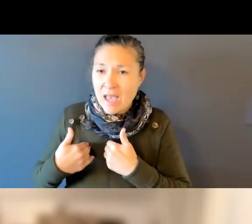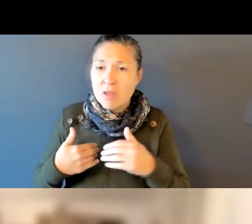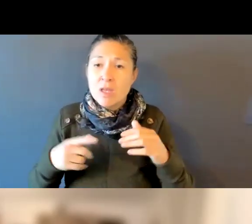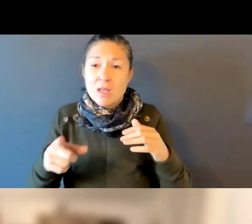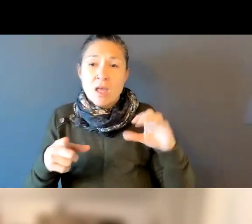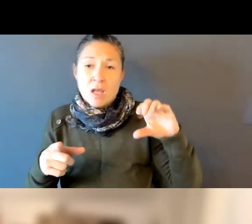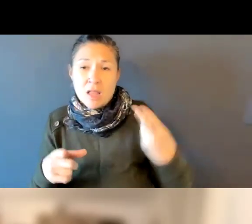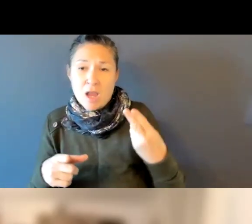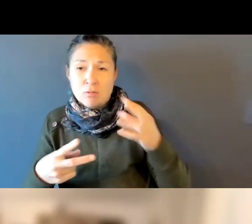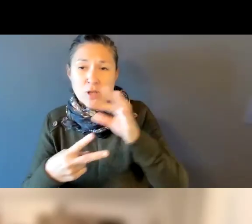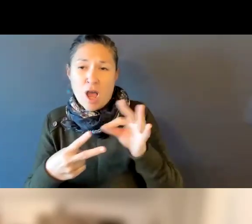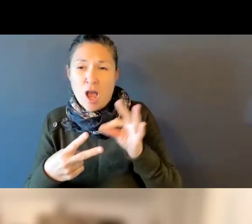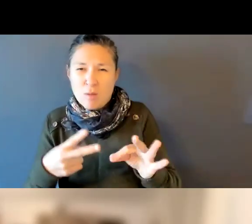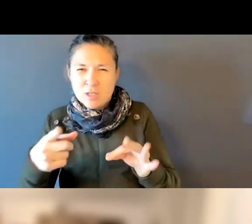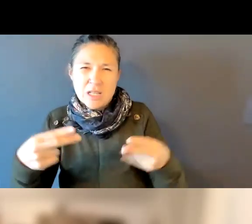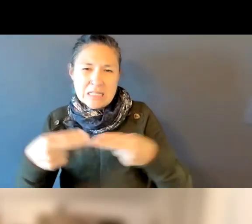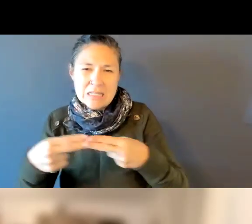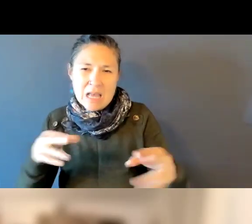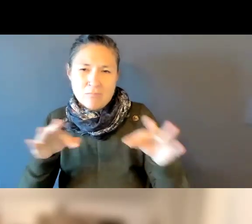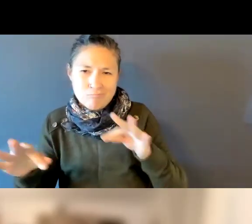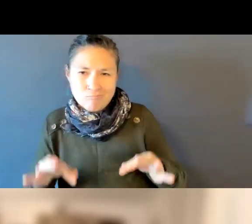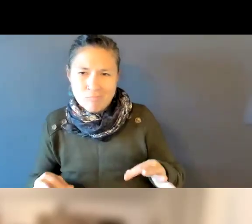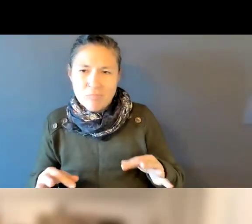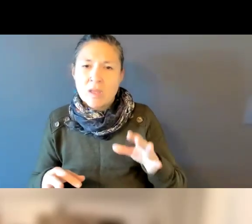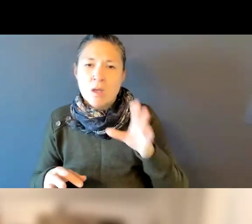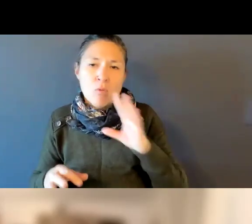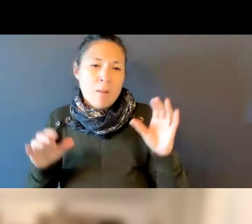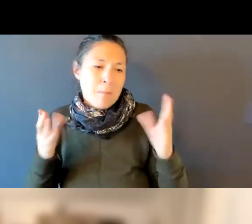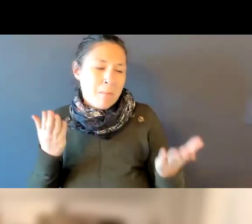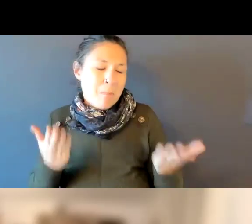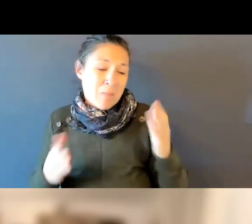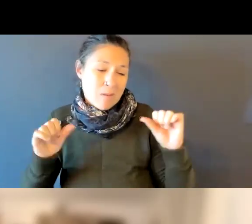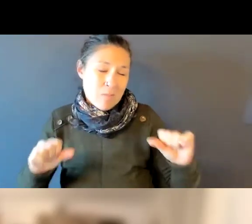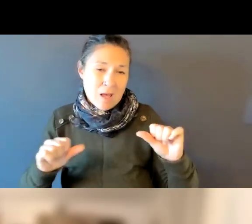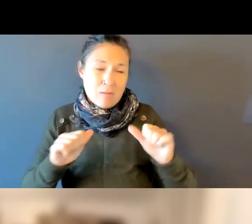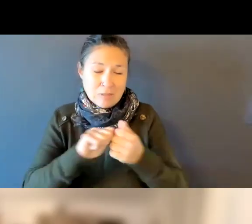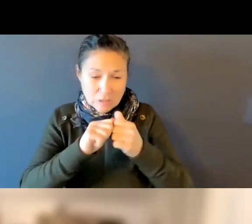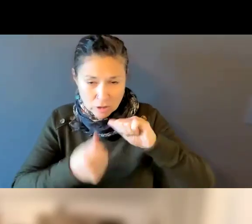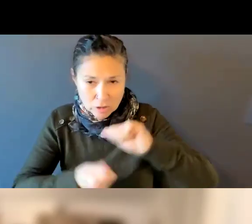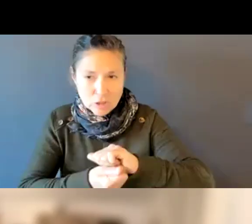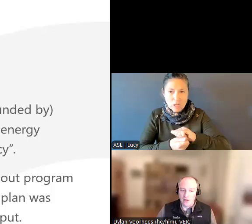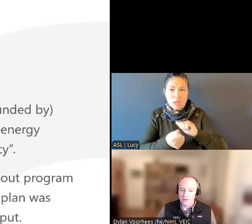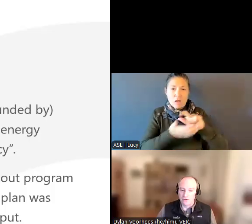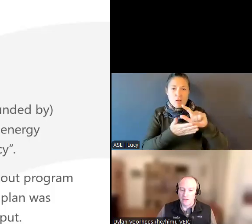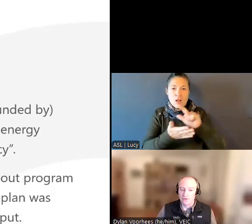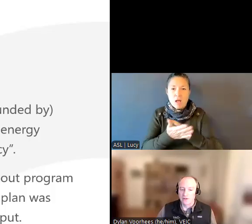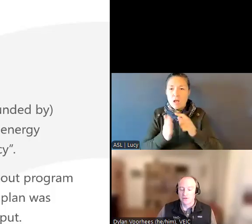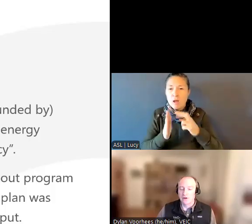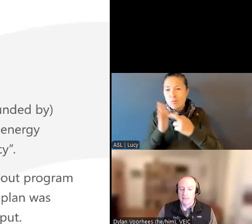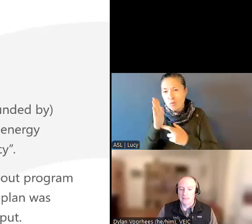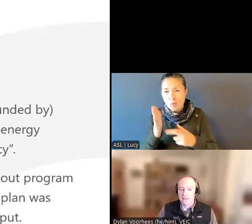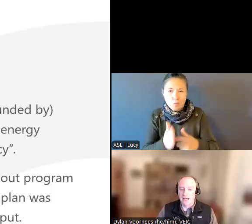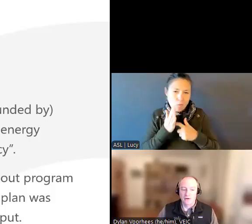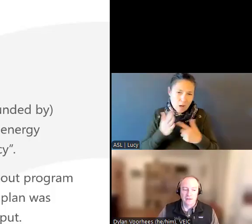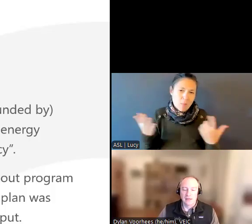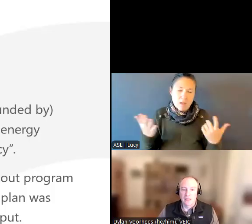slides would potentially change the laws or regulations, requirements, or other structural